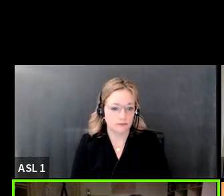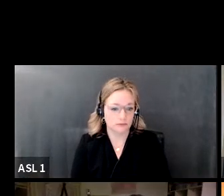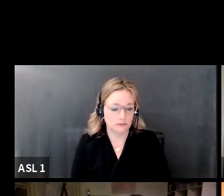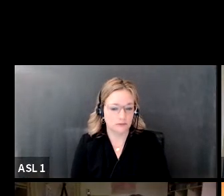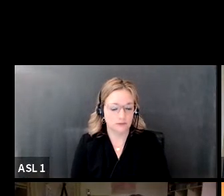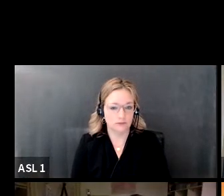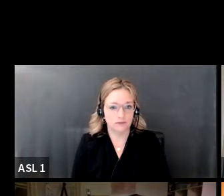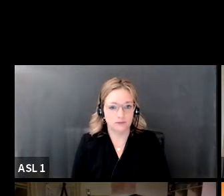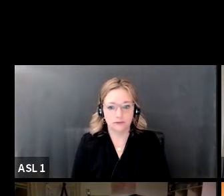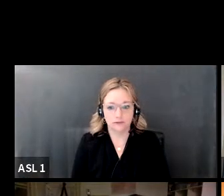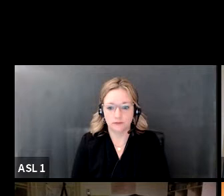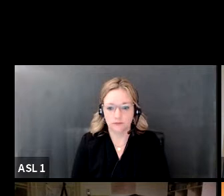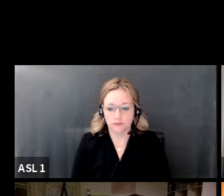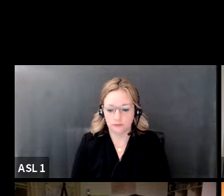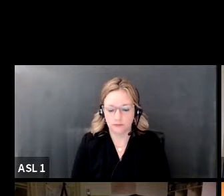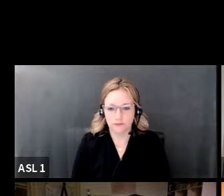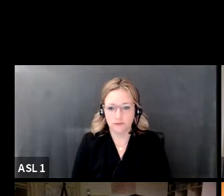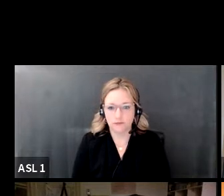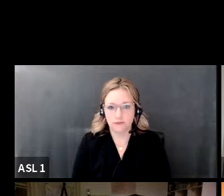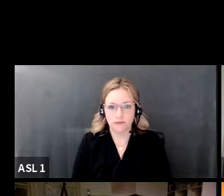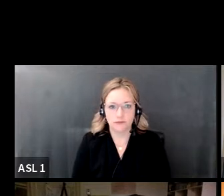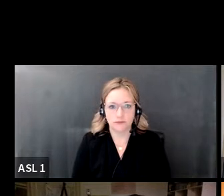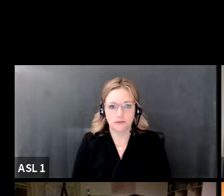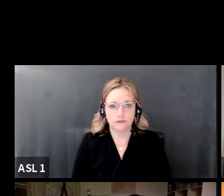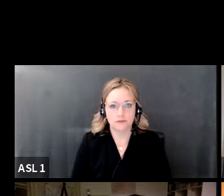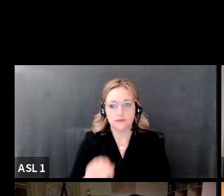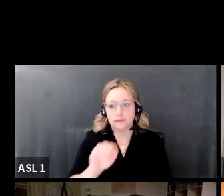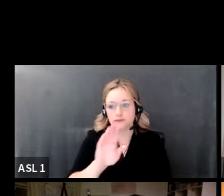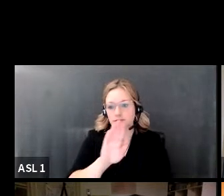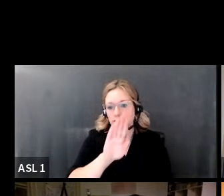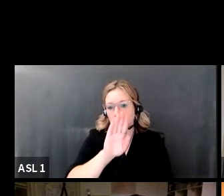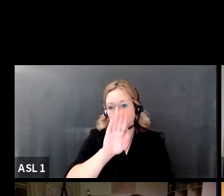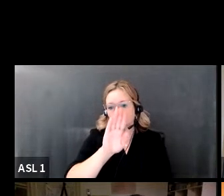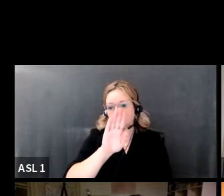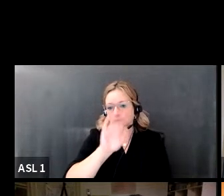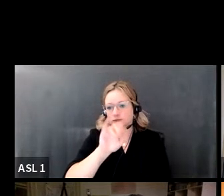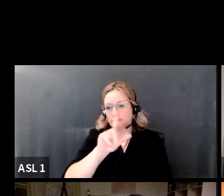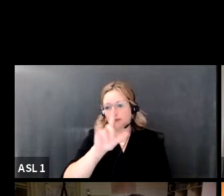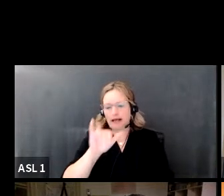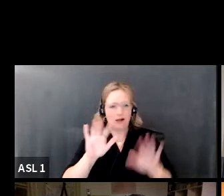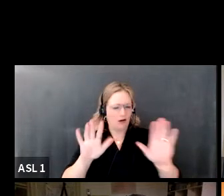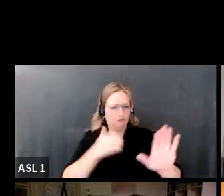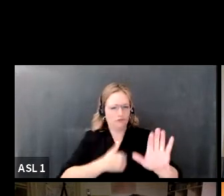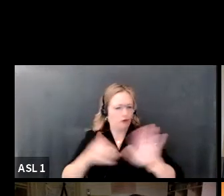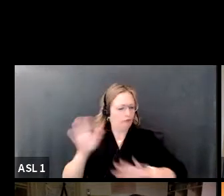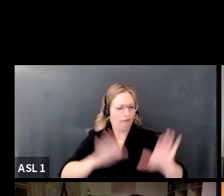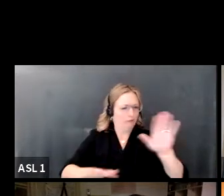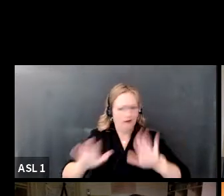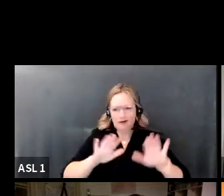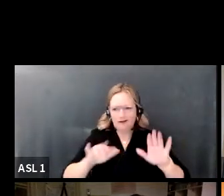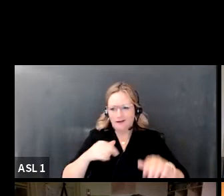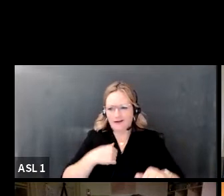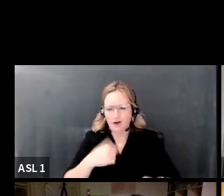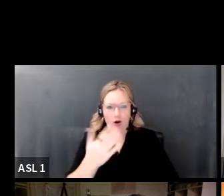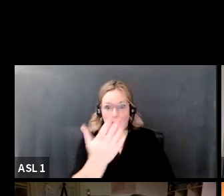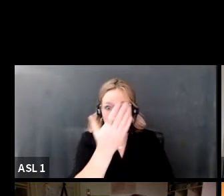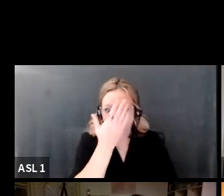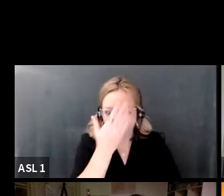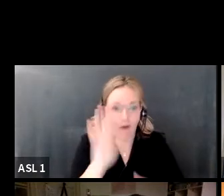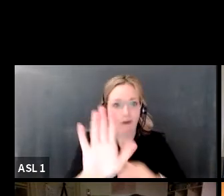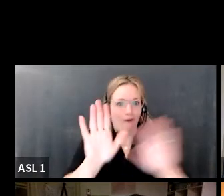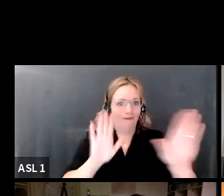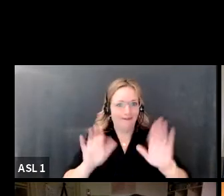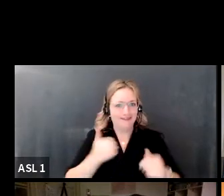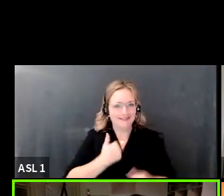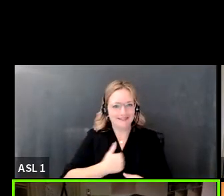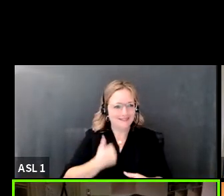oh sorry i'm just trying to figure out my audio oh sorry my video hey sorry my face is right there hello everybody hi guys